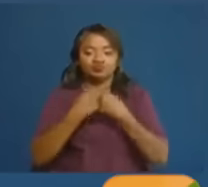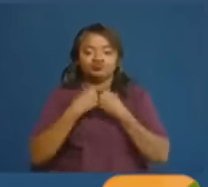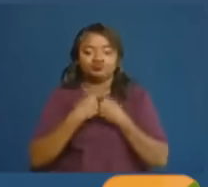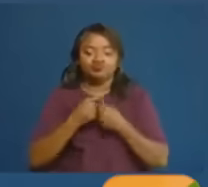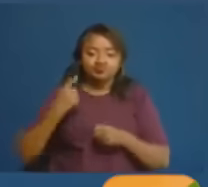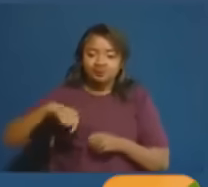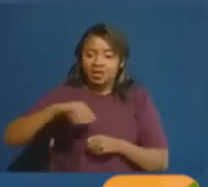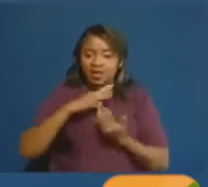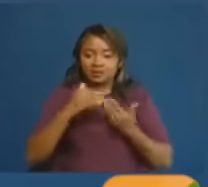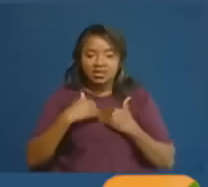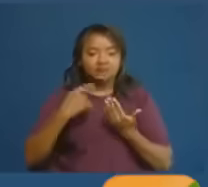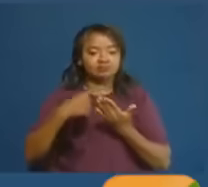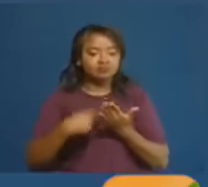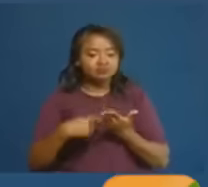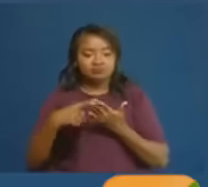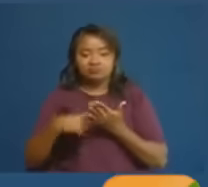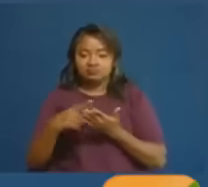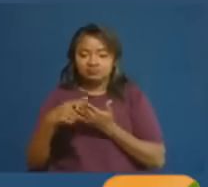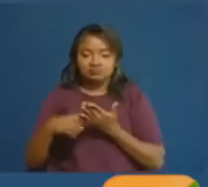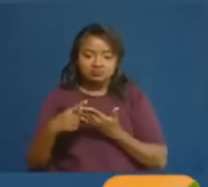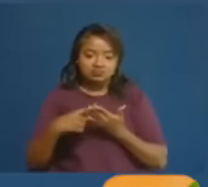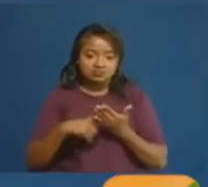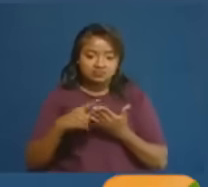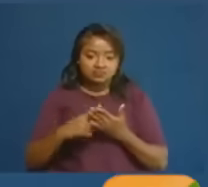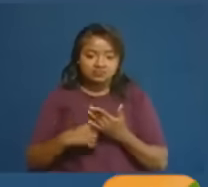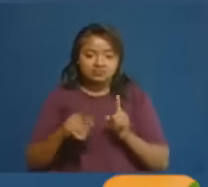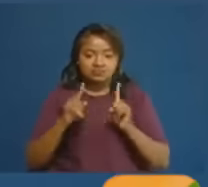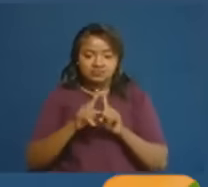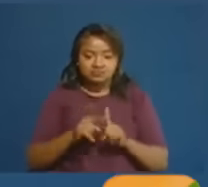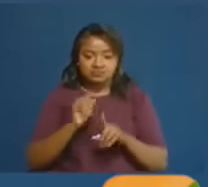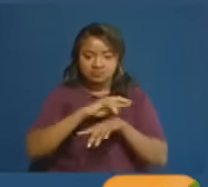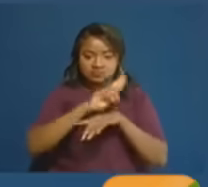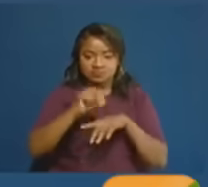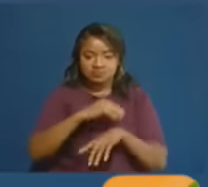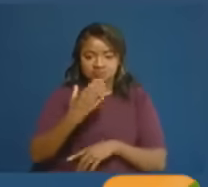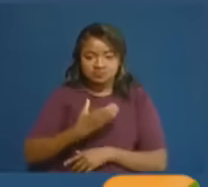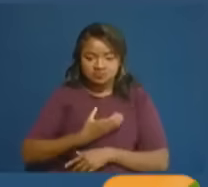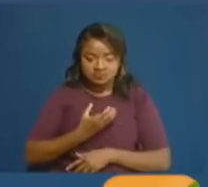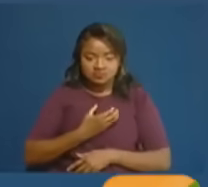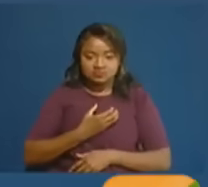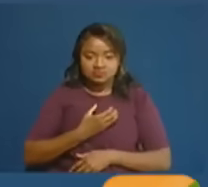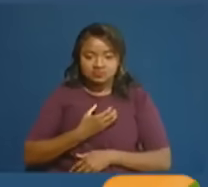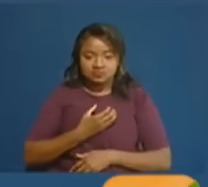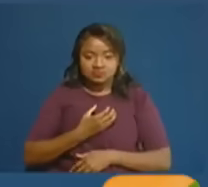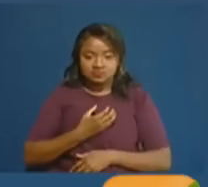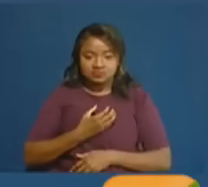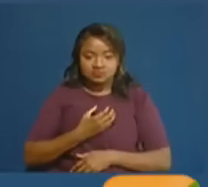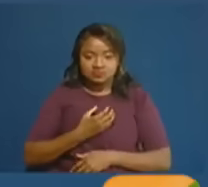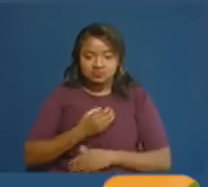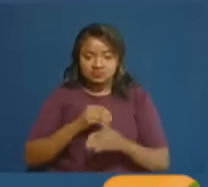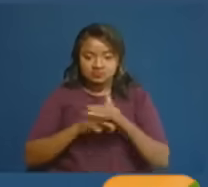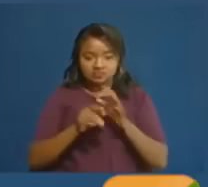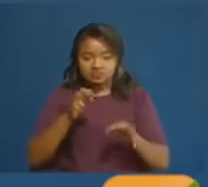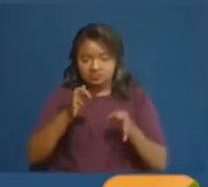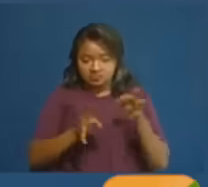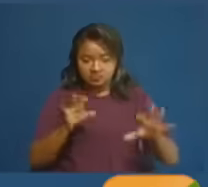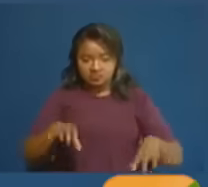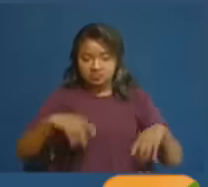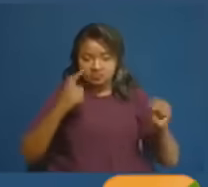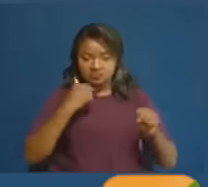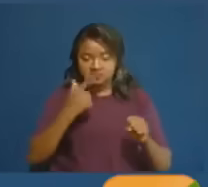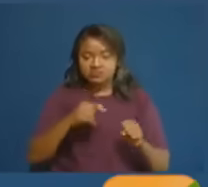talks under the auspices of the National Council on Administrative Justice, which is chaired by the